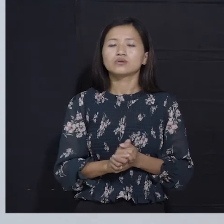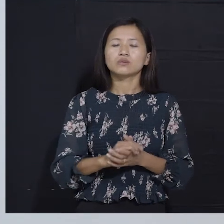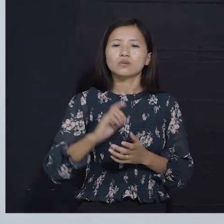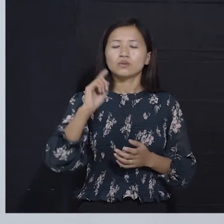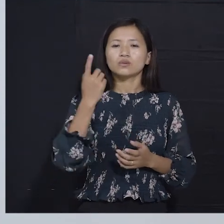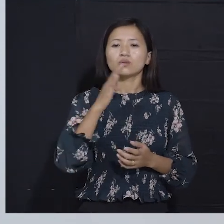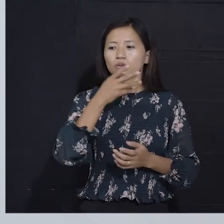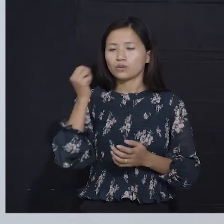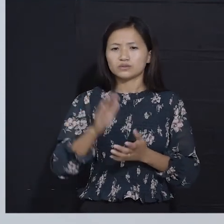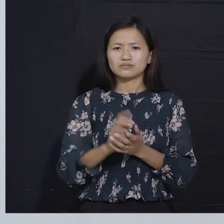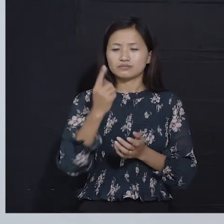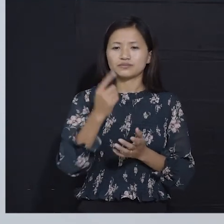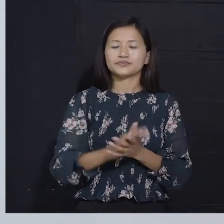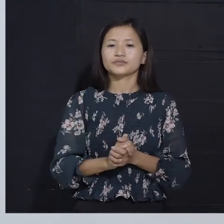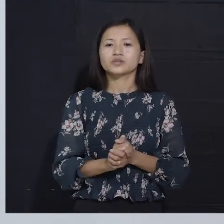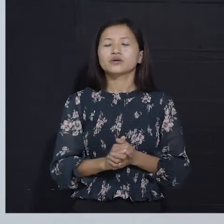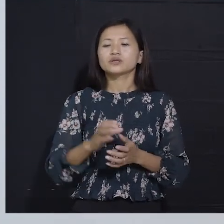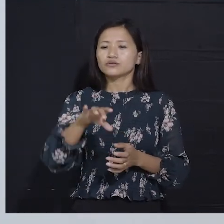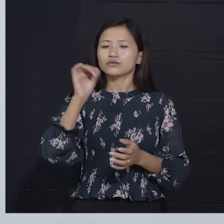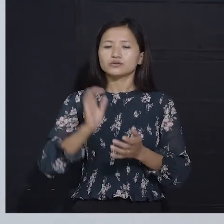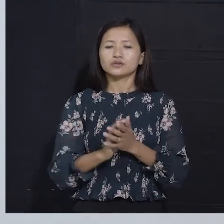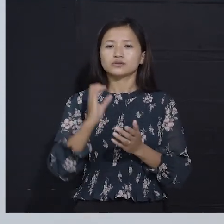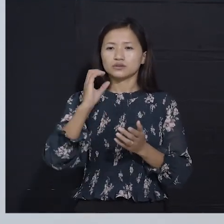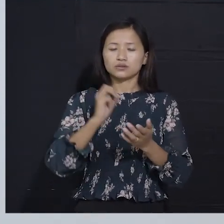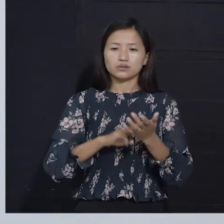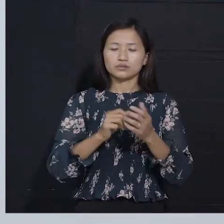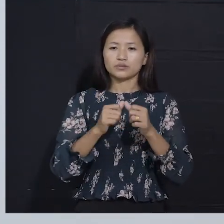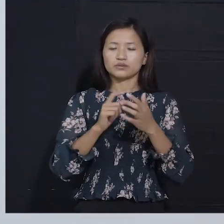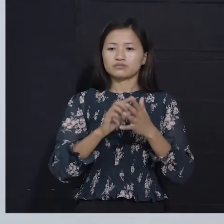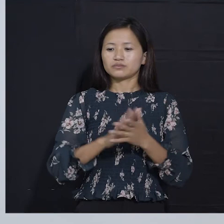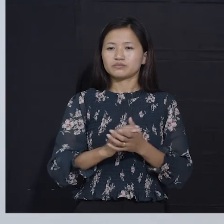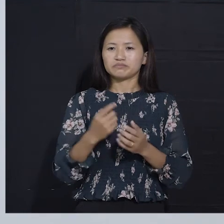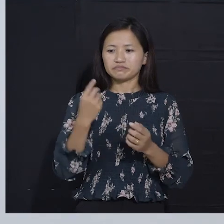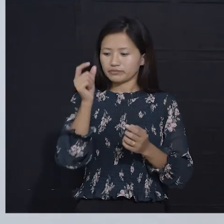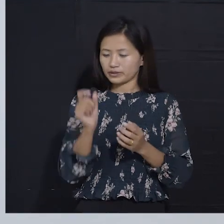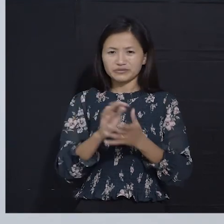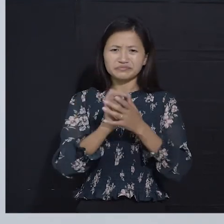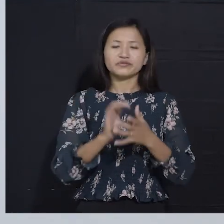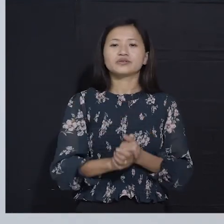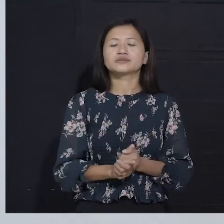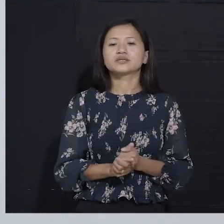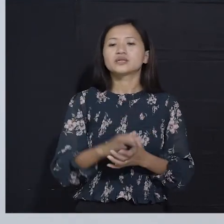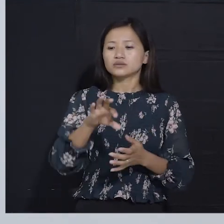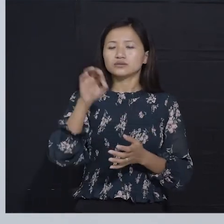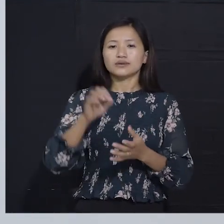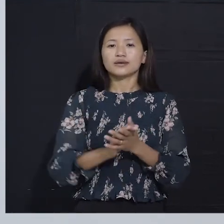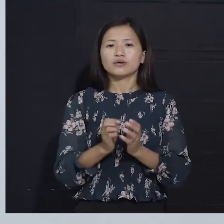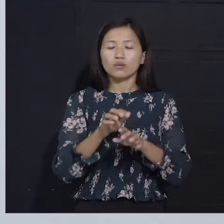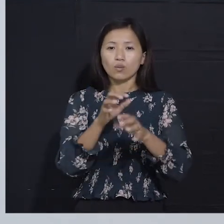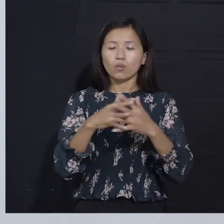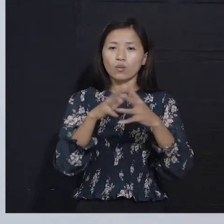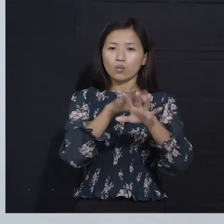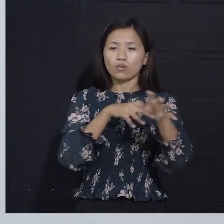to the jungle. He found his companion only when he was there. And so and to take a